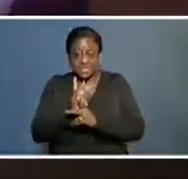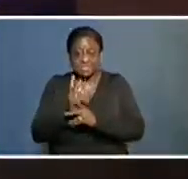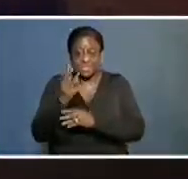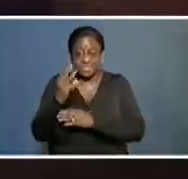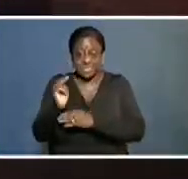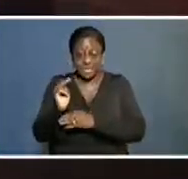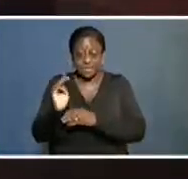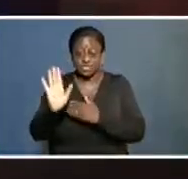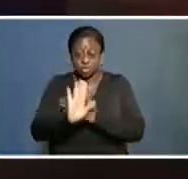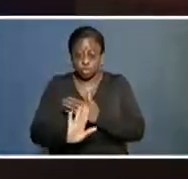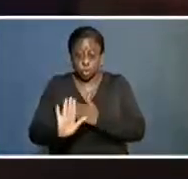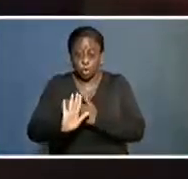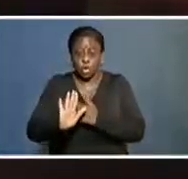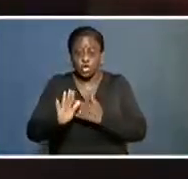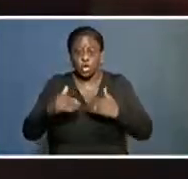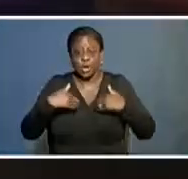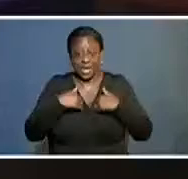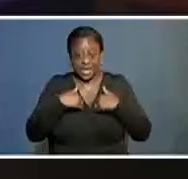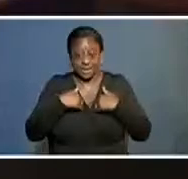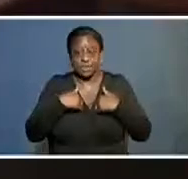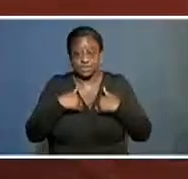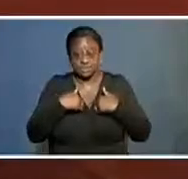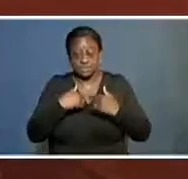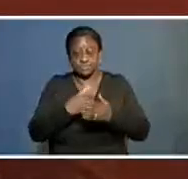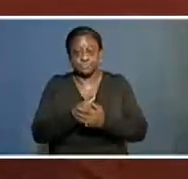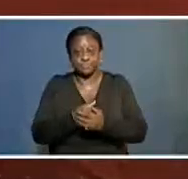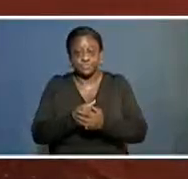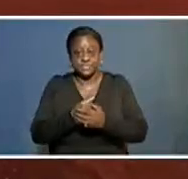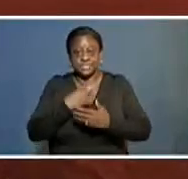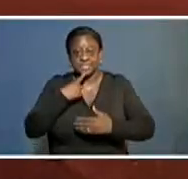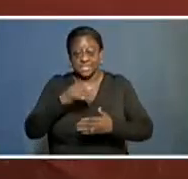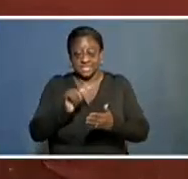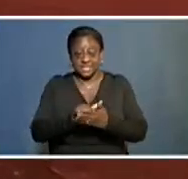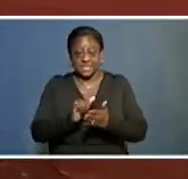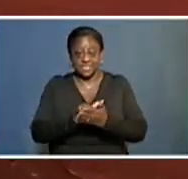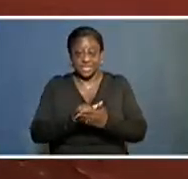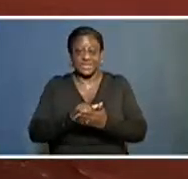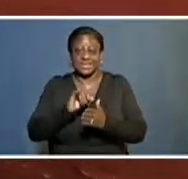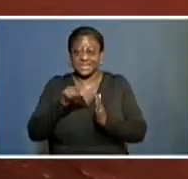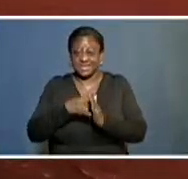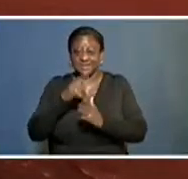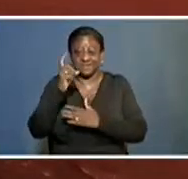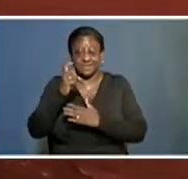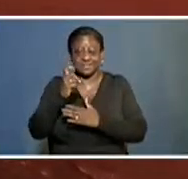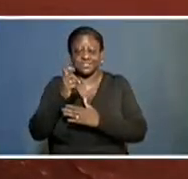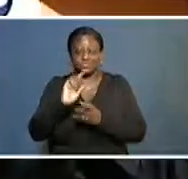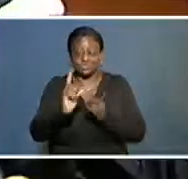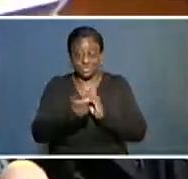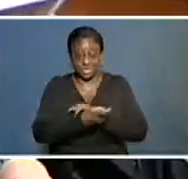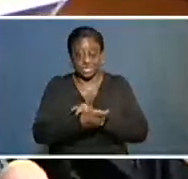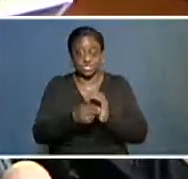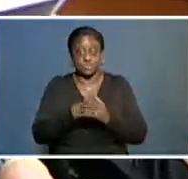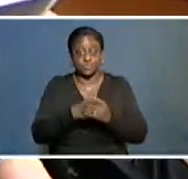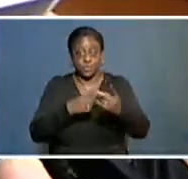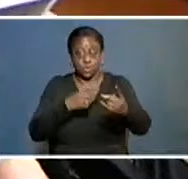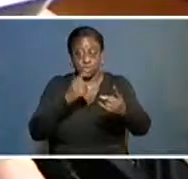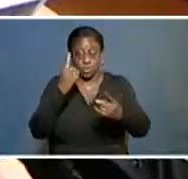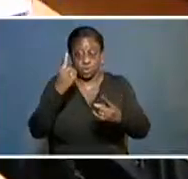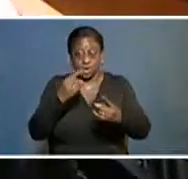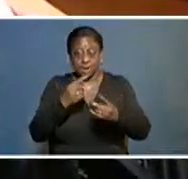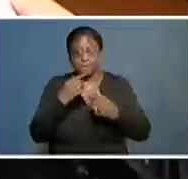register and secure their animal has been lacking, he acknowledges this must change. One issue we find is